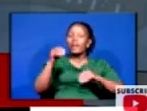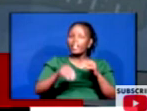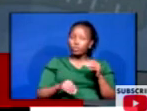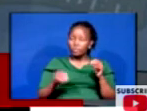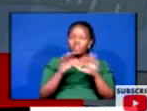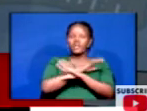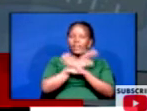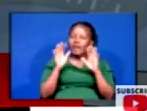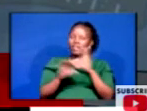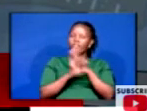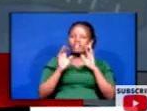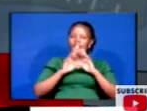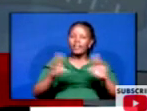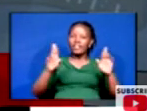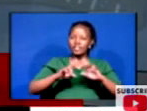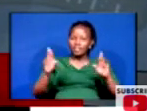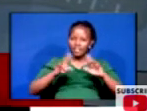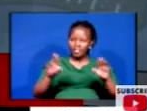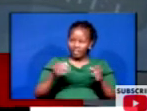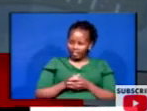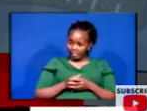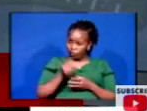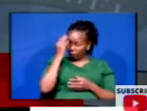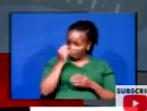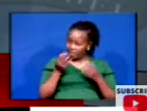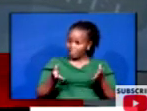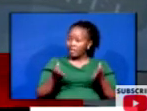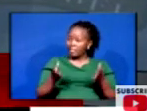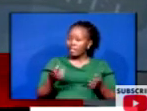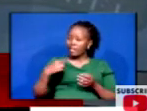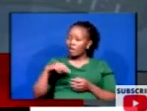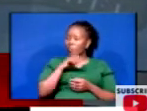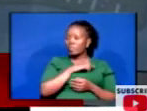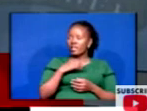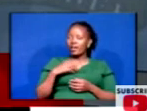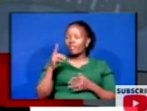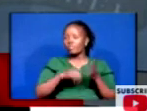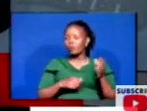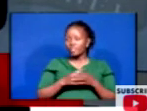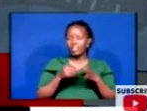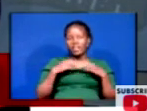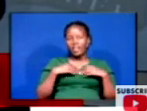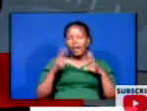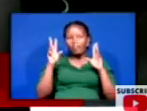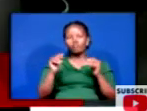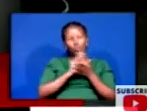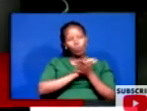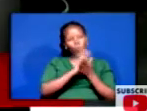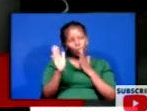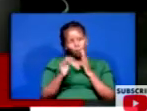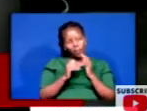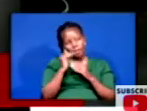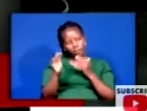place. Because what we are handling right now is actually saying that there are no proper structures. Okay. Okay. Doctor,